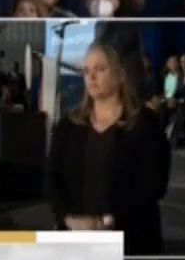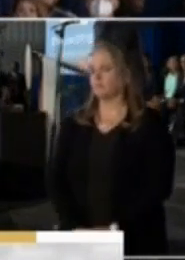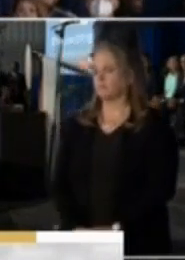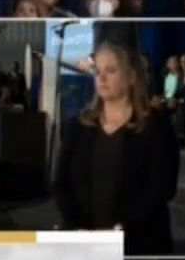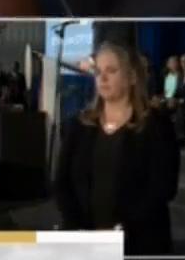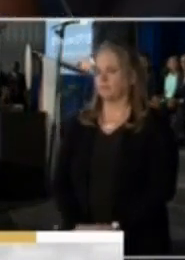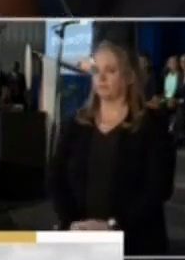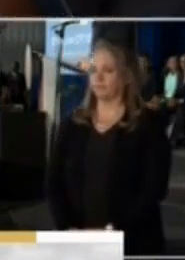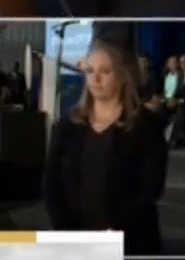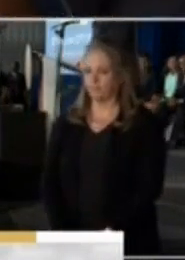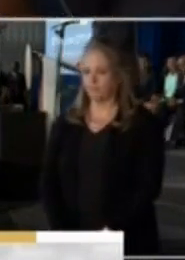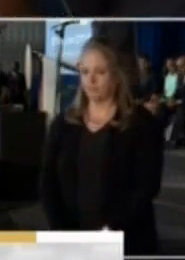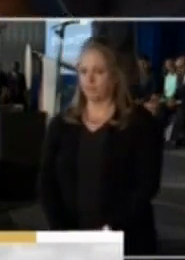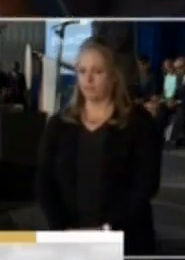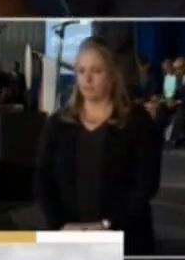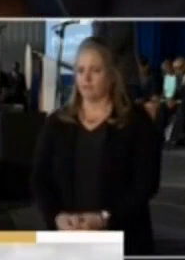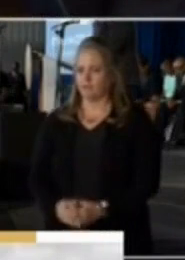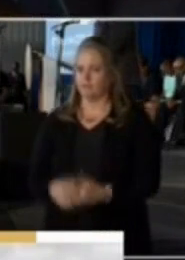Please join me in prayer.